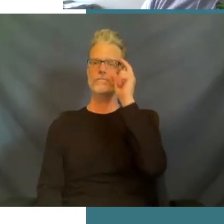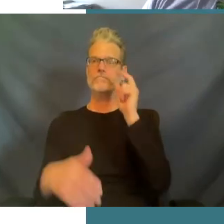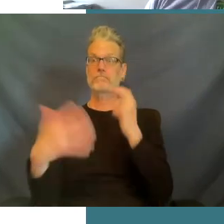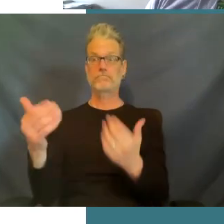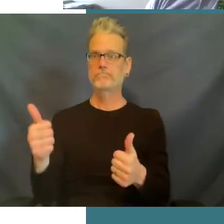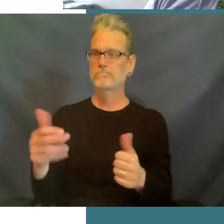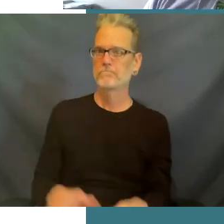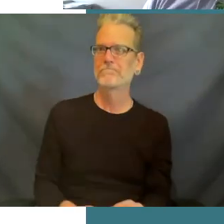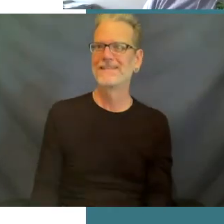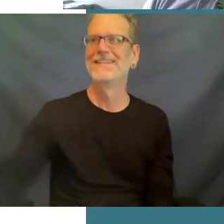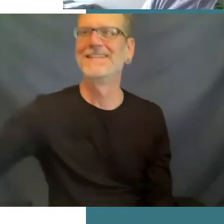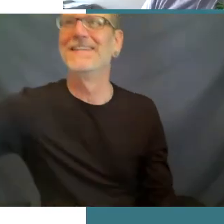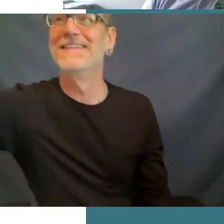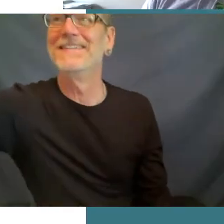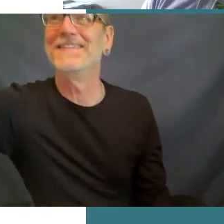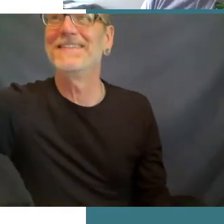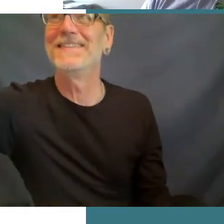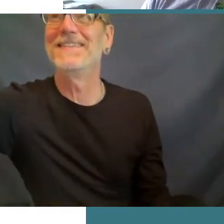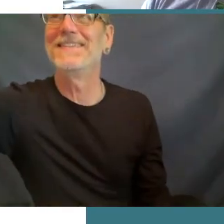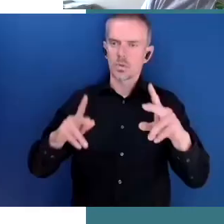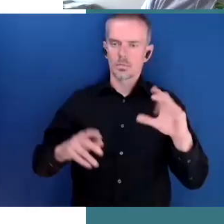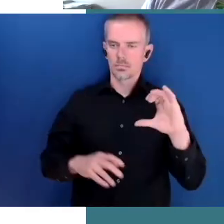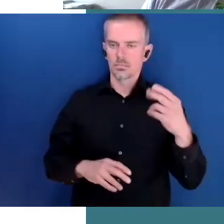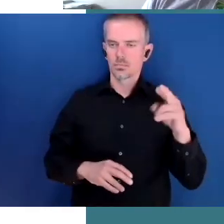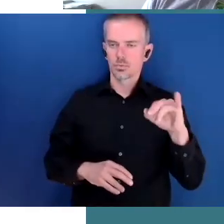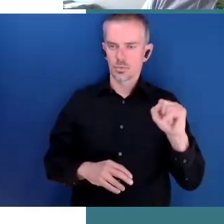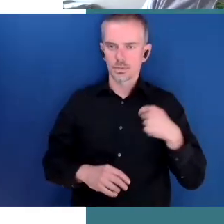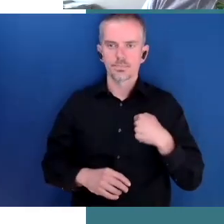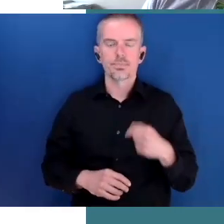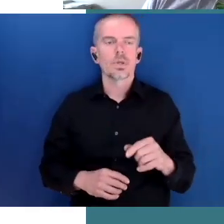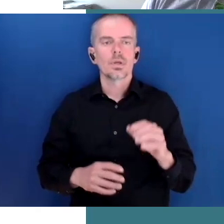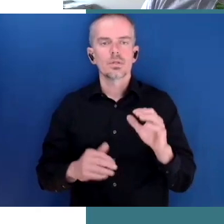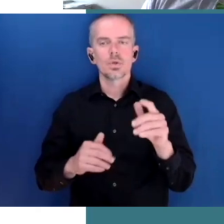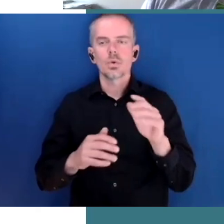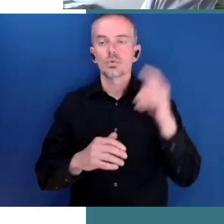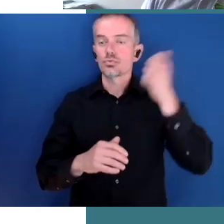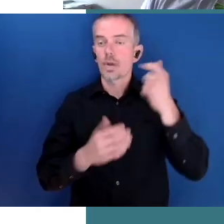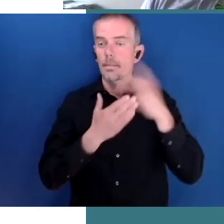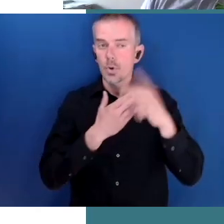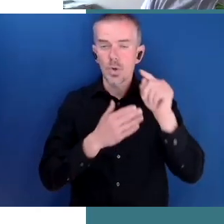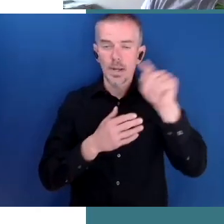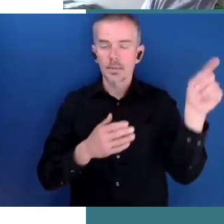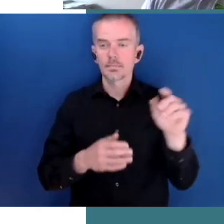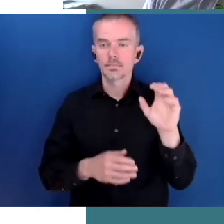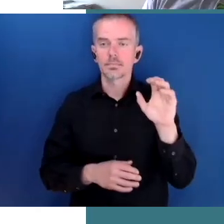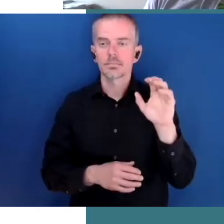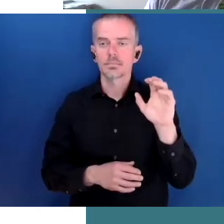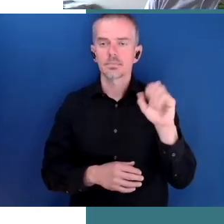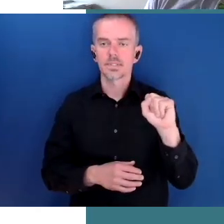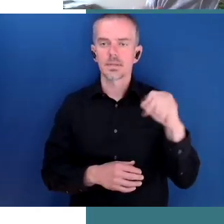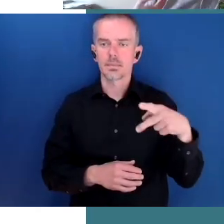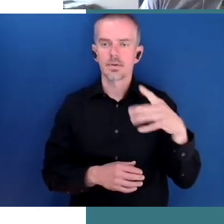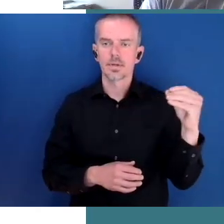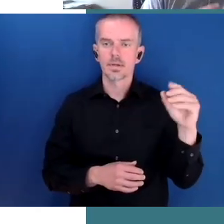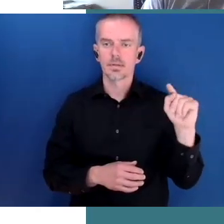accessing all of those kind of grant programs, and the state private tribal forestry areas where most